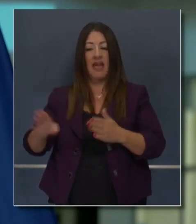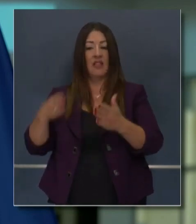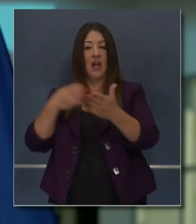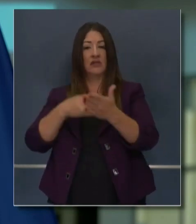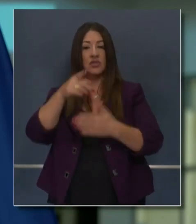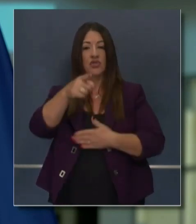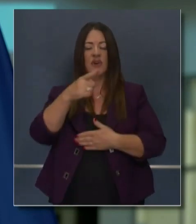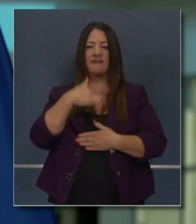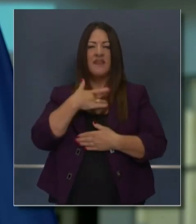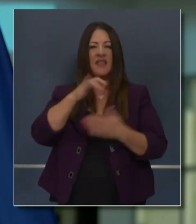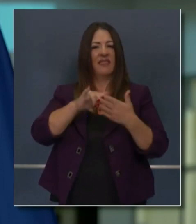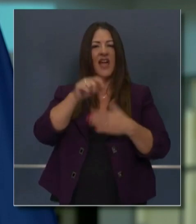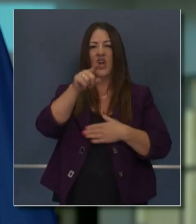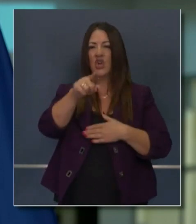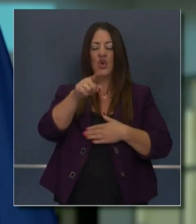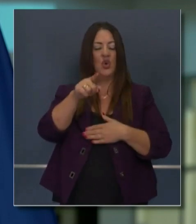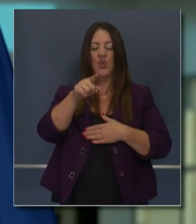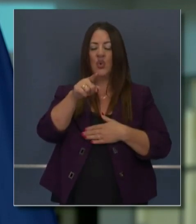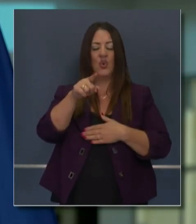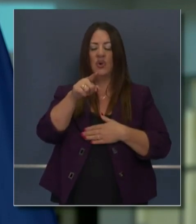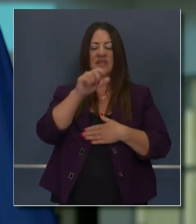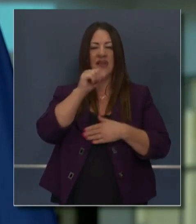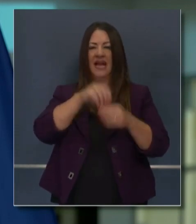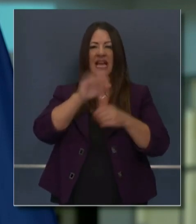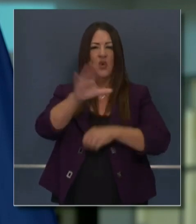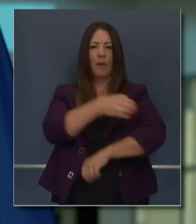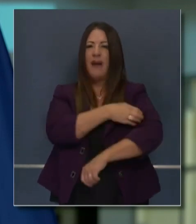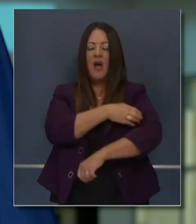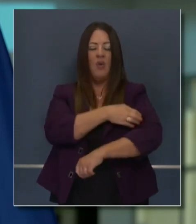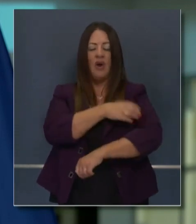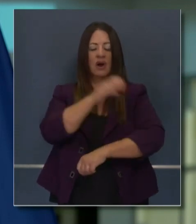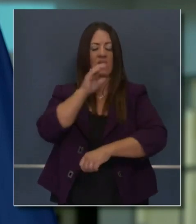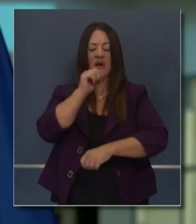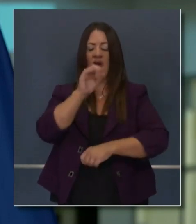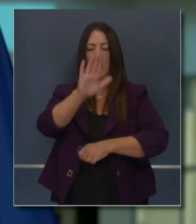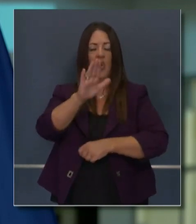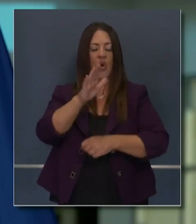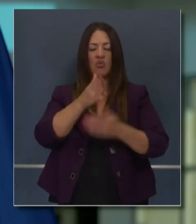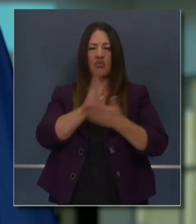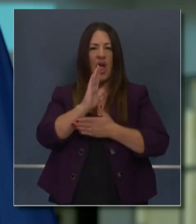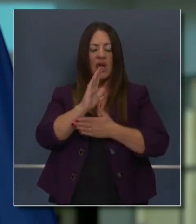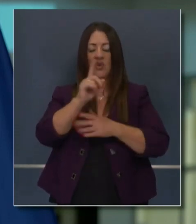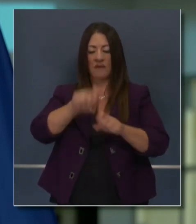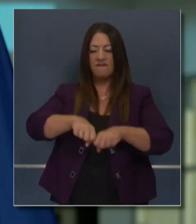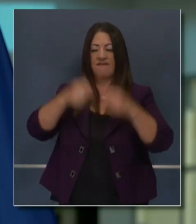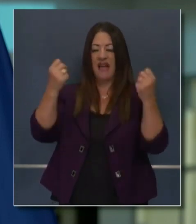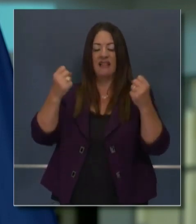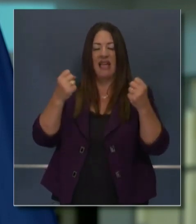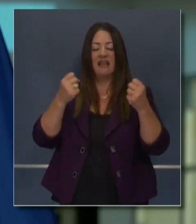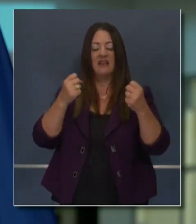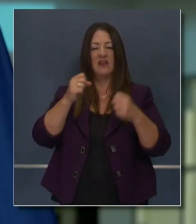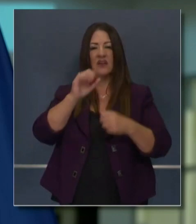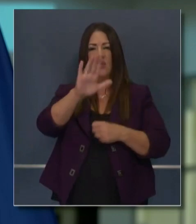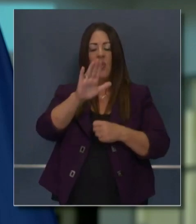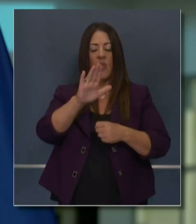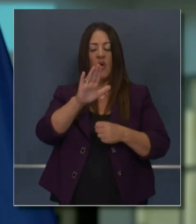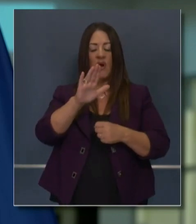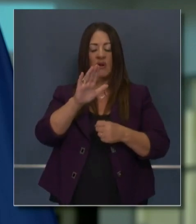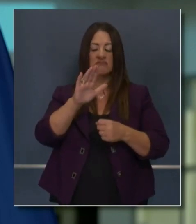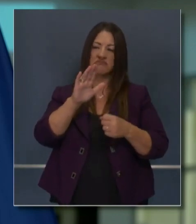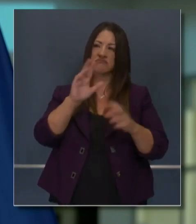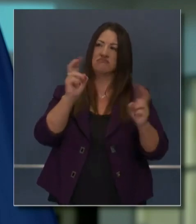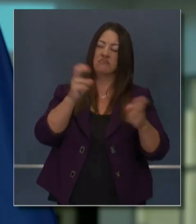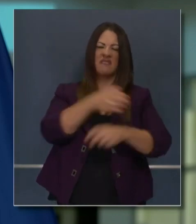the Constitution, and you made new law, which violates the separation of powers. Were you ruling